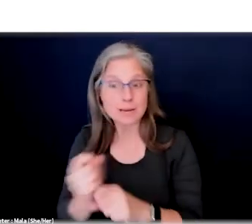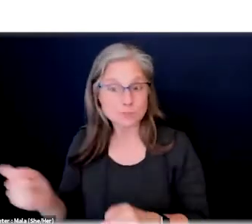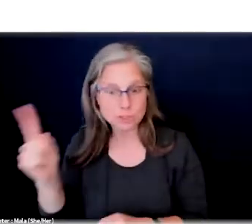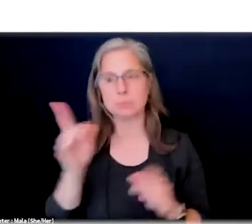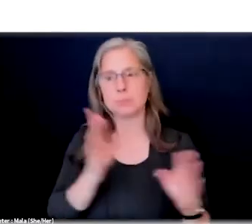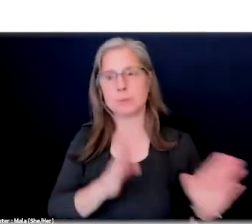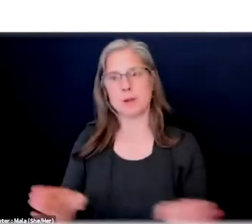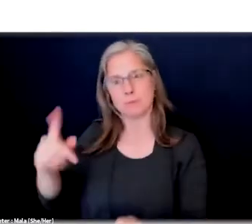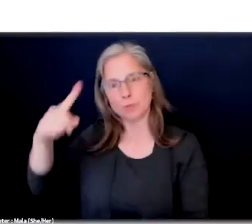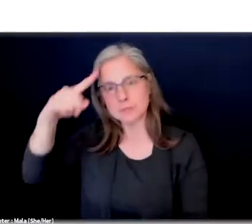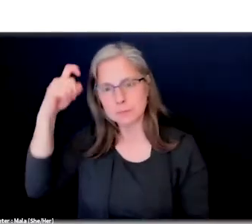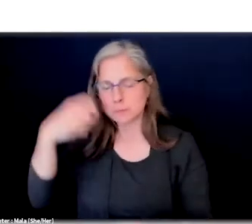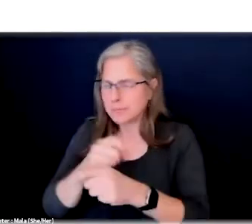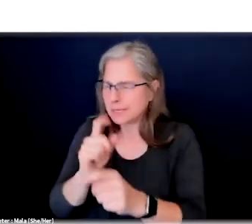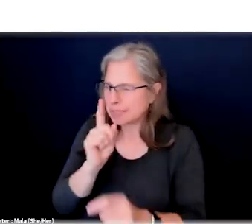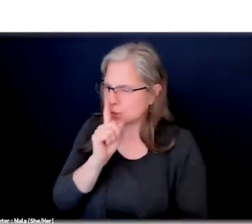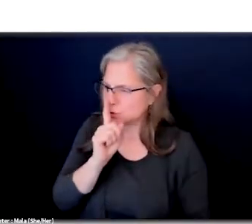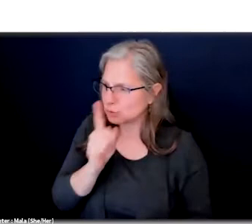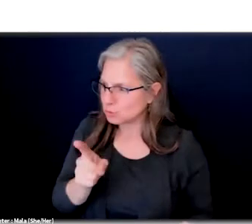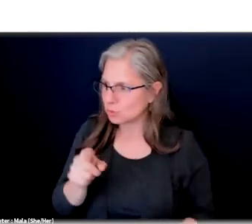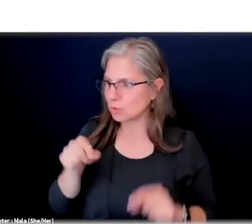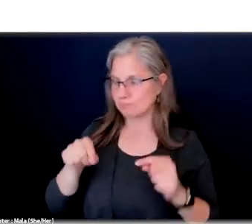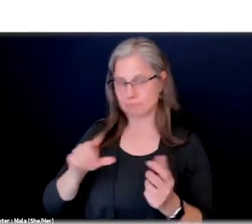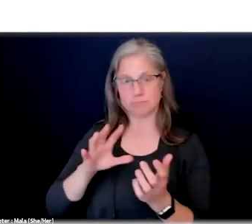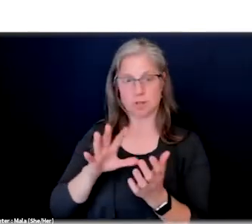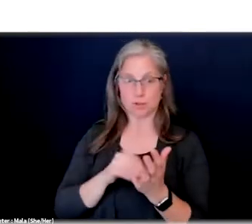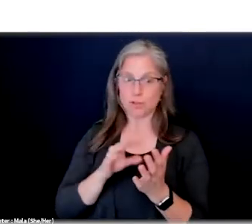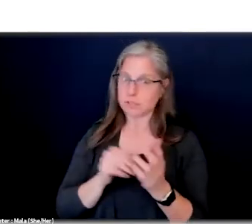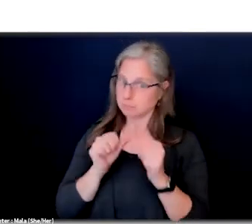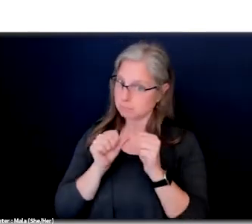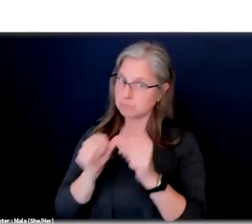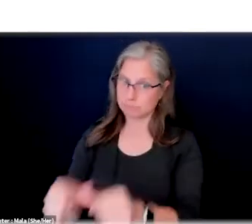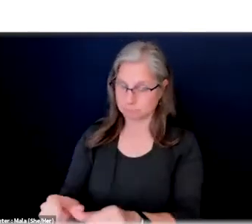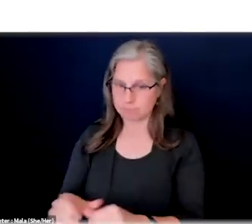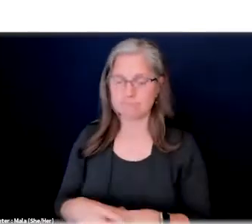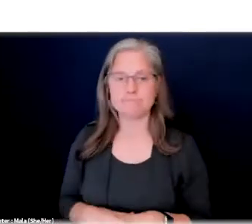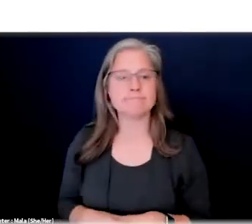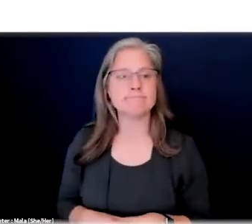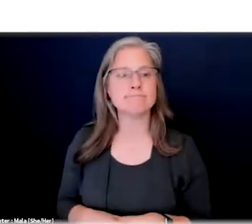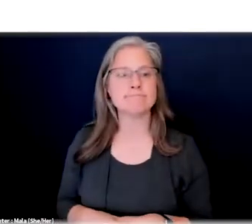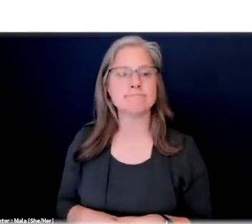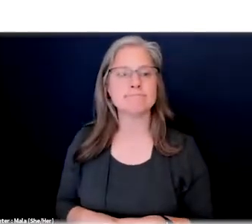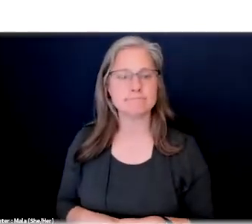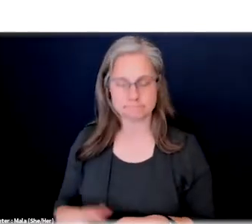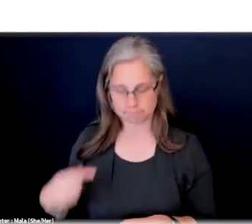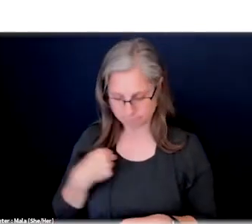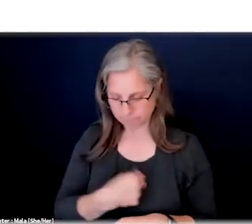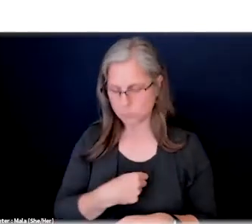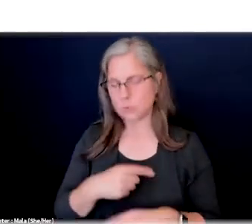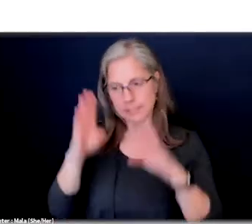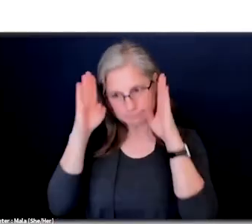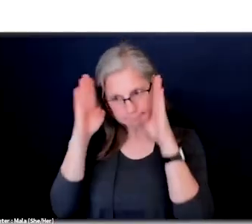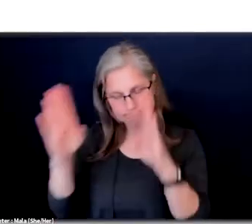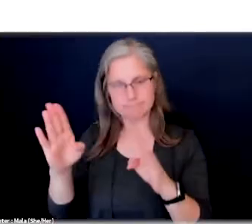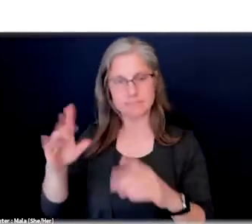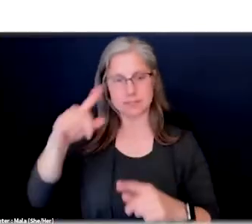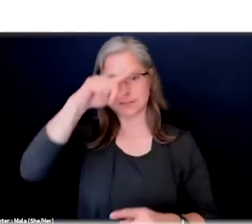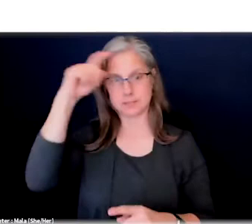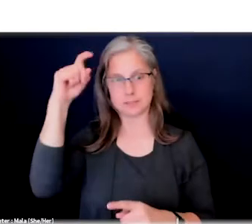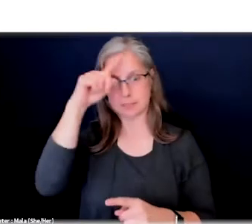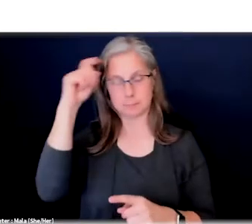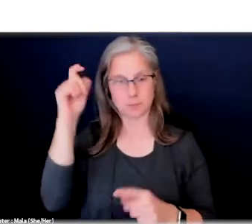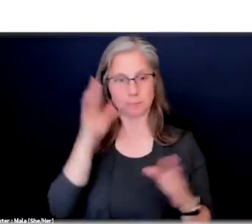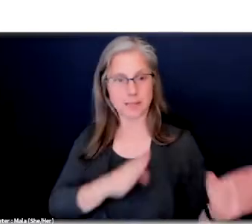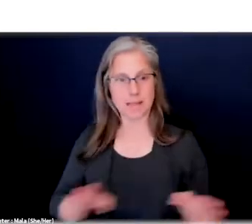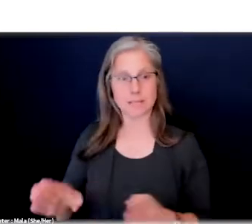summer, in ensuring that this learning continues. So we are working on summer plans. We are planning a summer